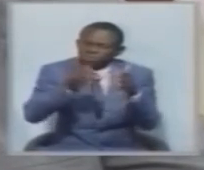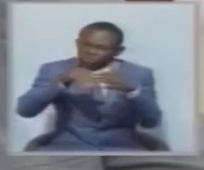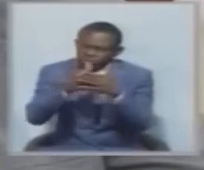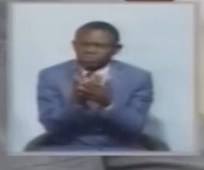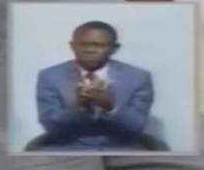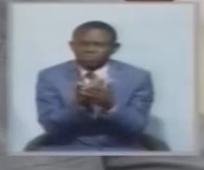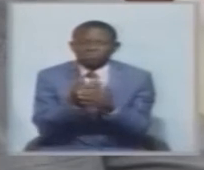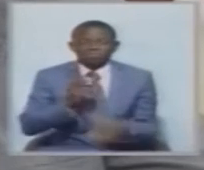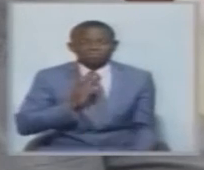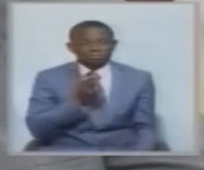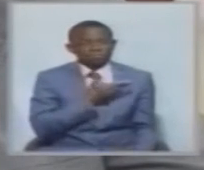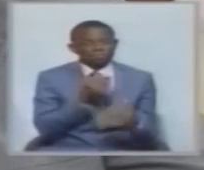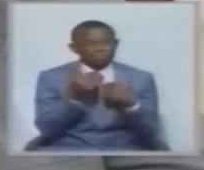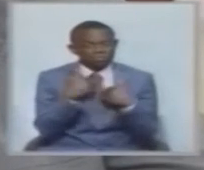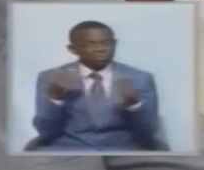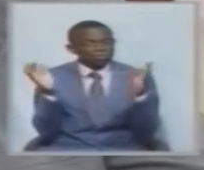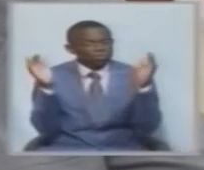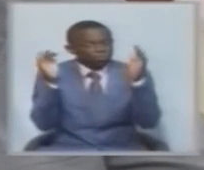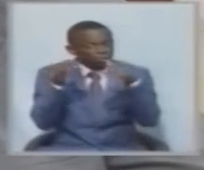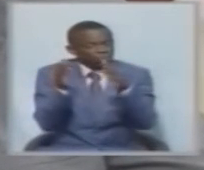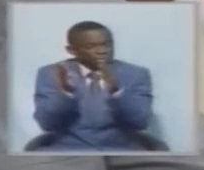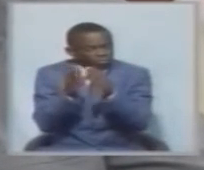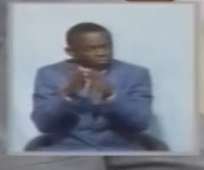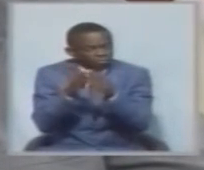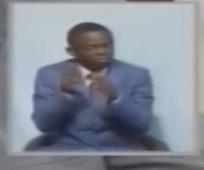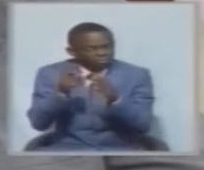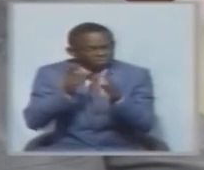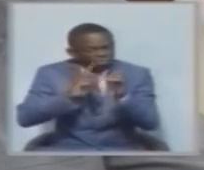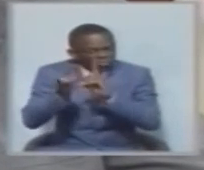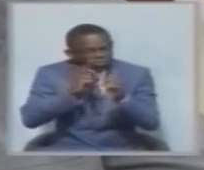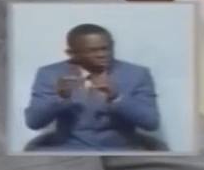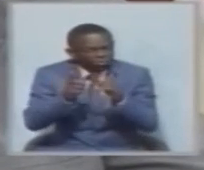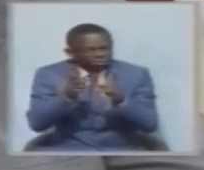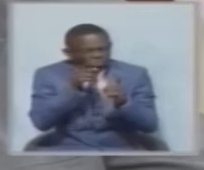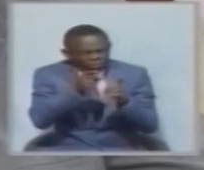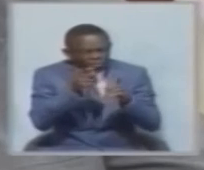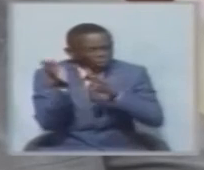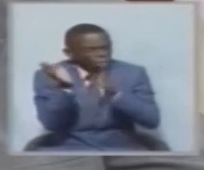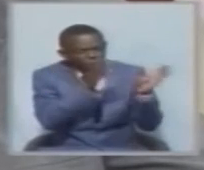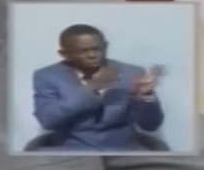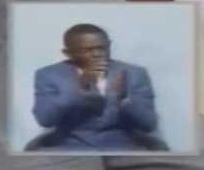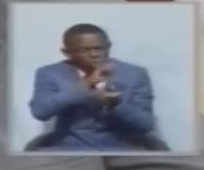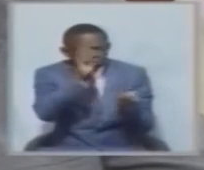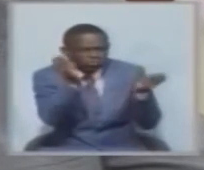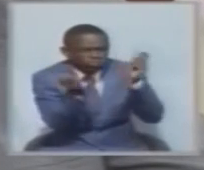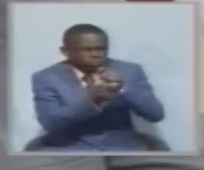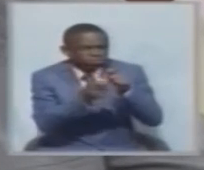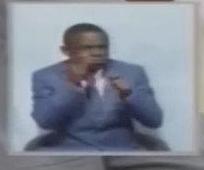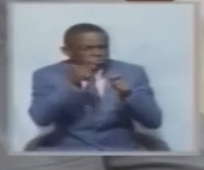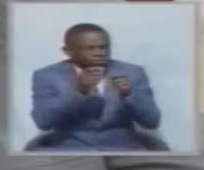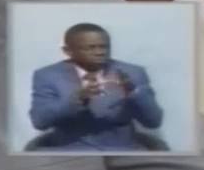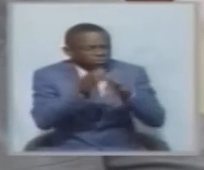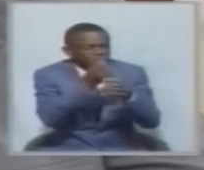is an opportunity for us to see how best then we can find solutions by, you know, exchanging ideas in the